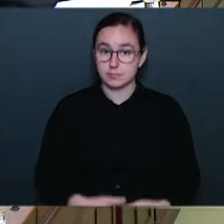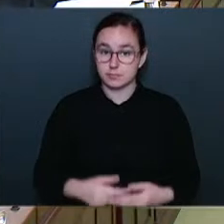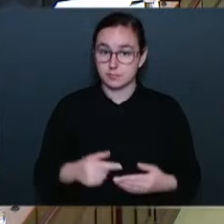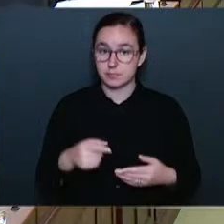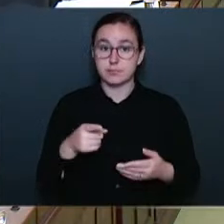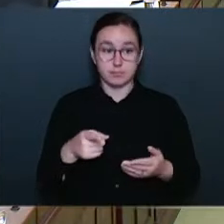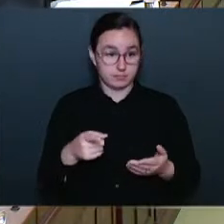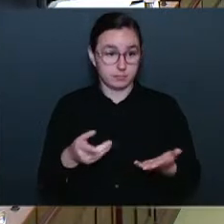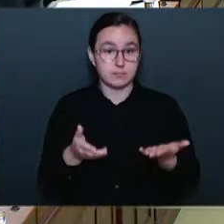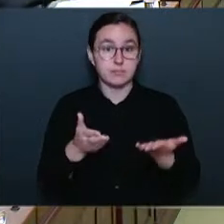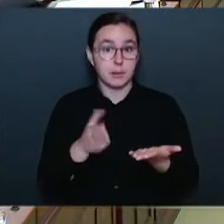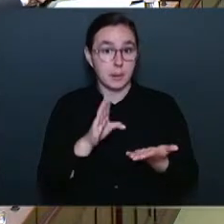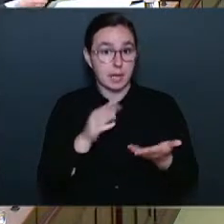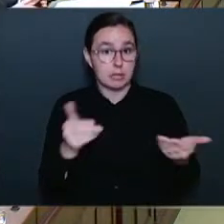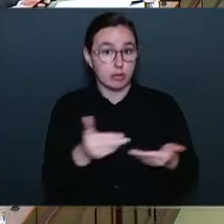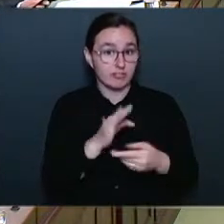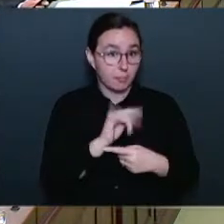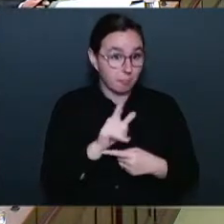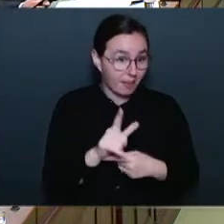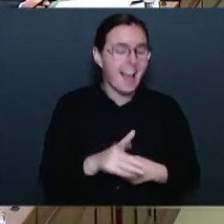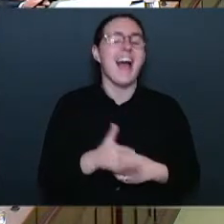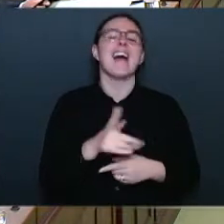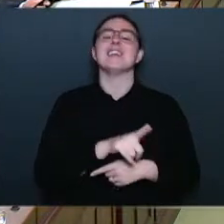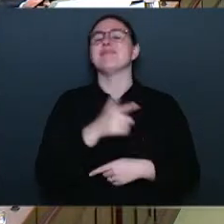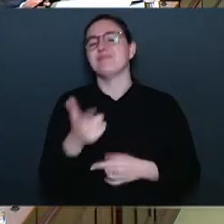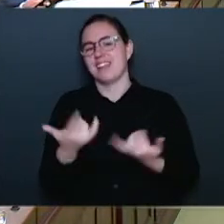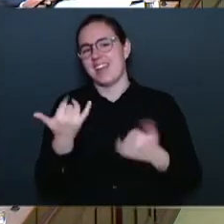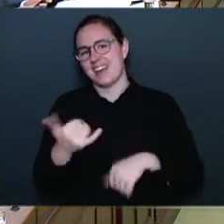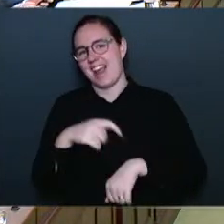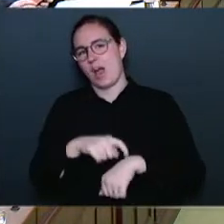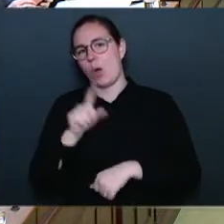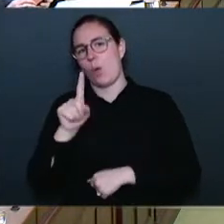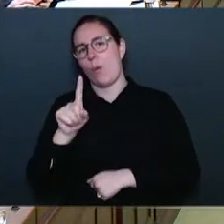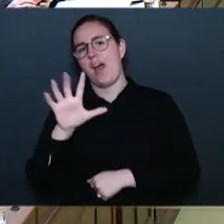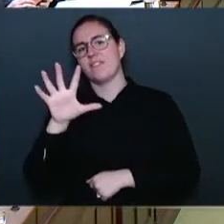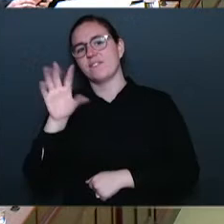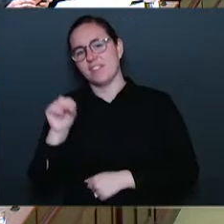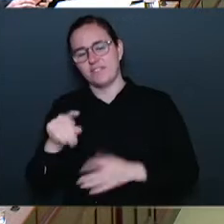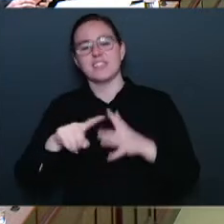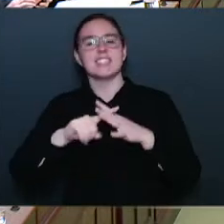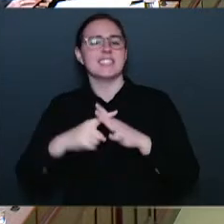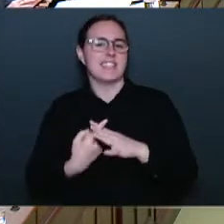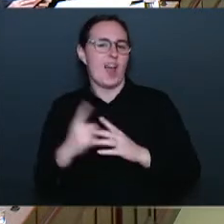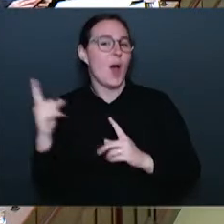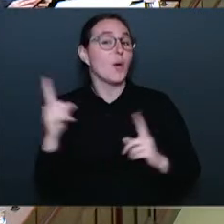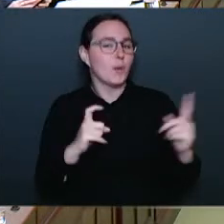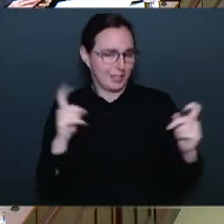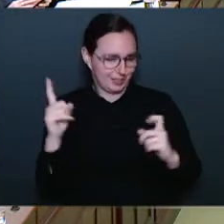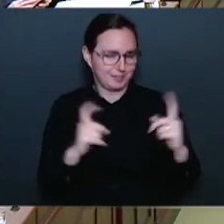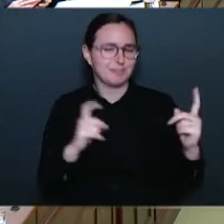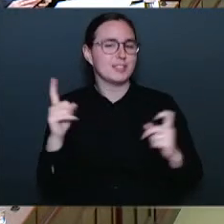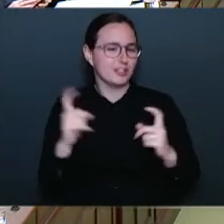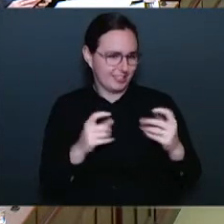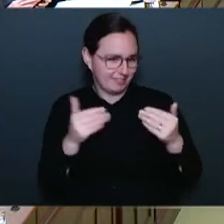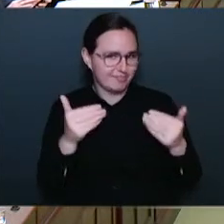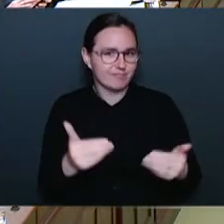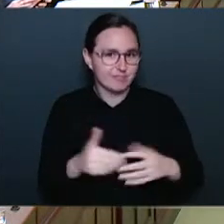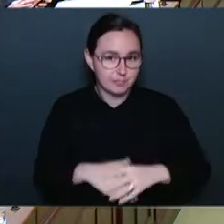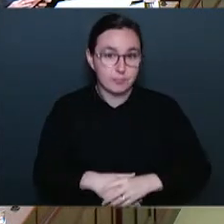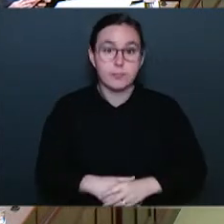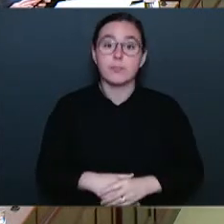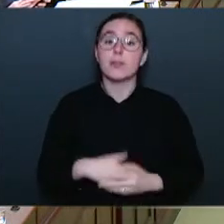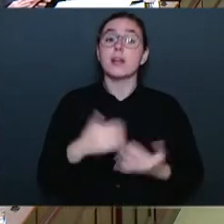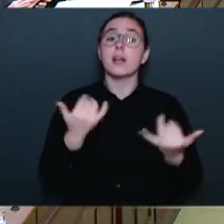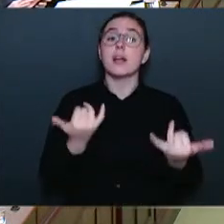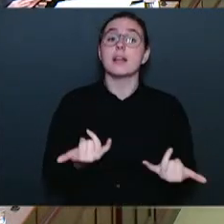and that makes it oral question period And The Honorable member for Edmonton Glenora has questioned